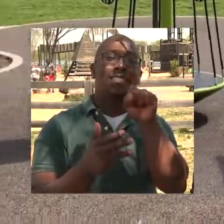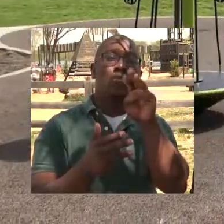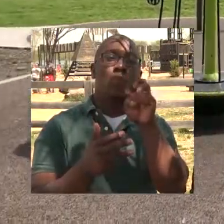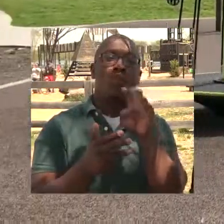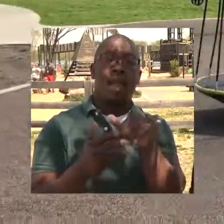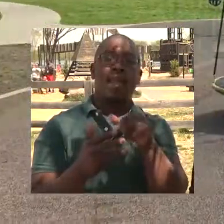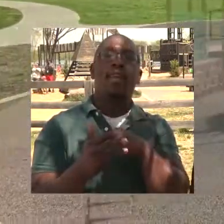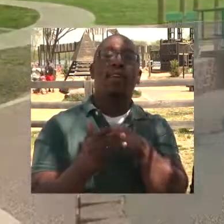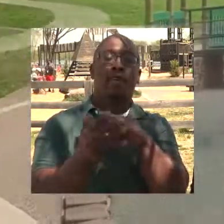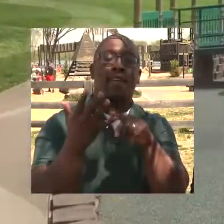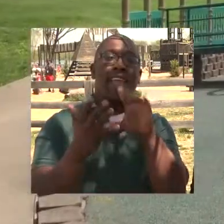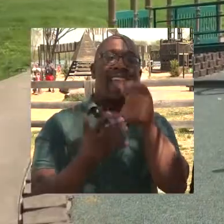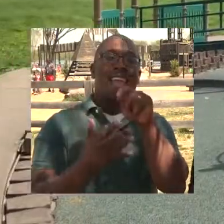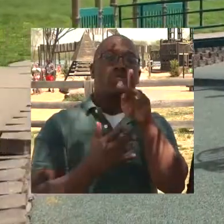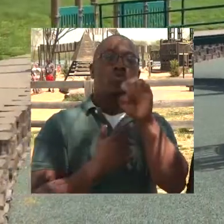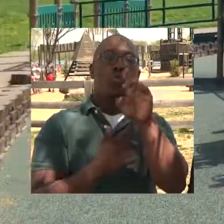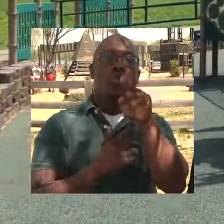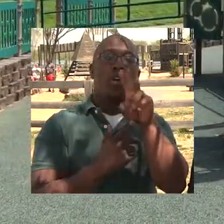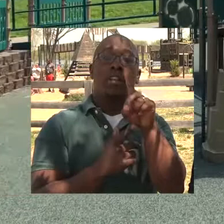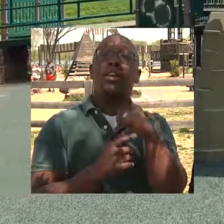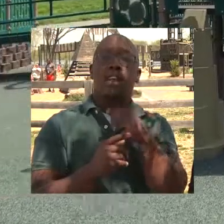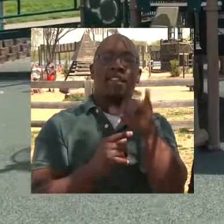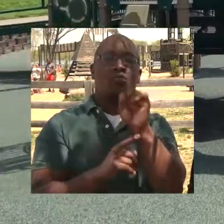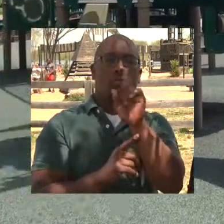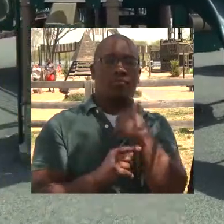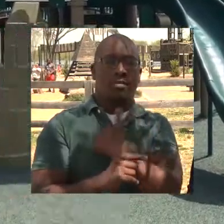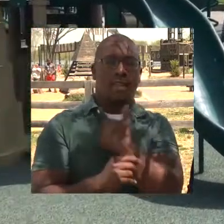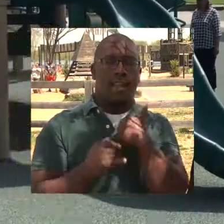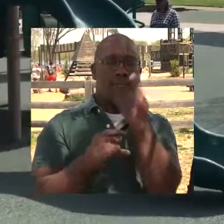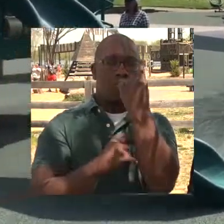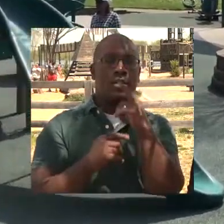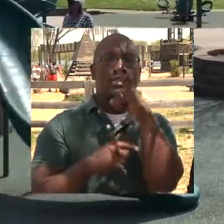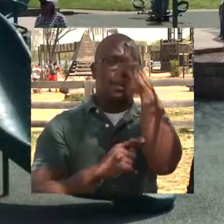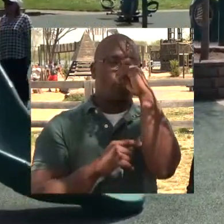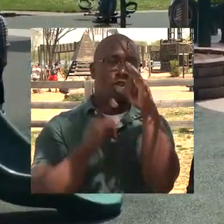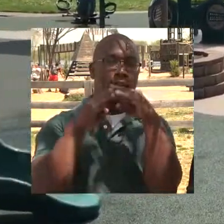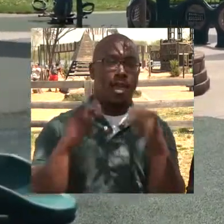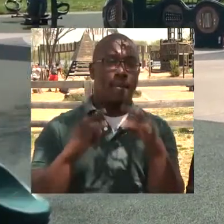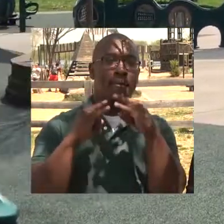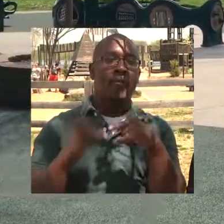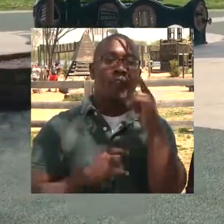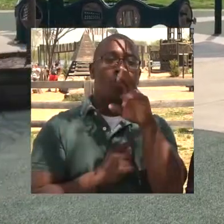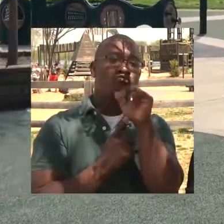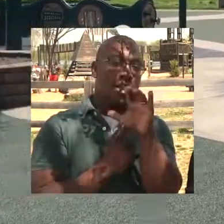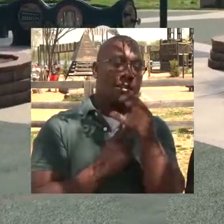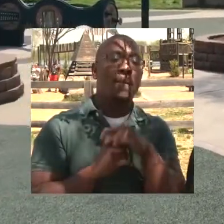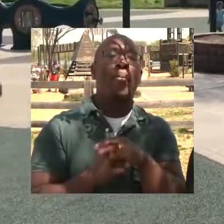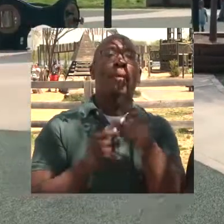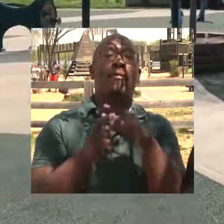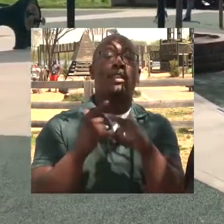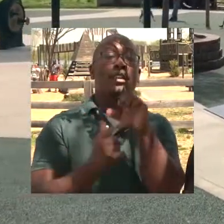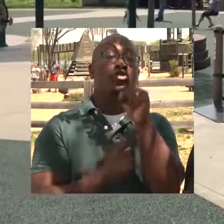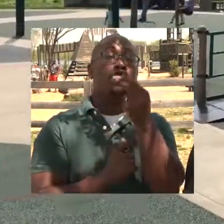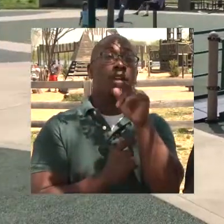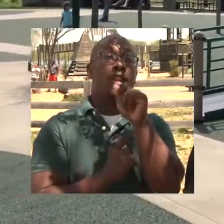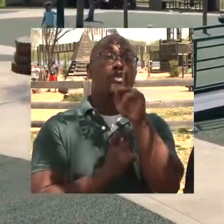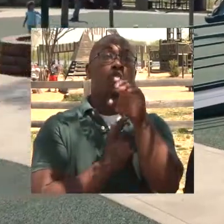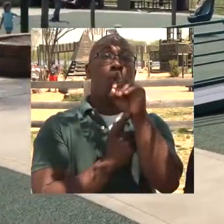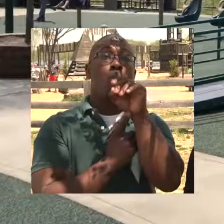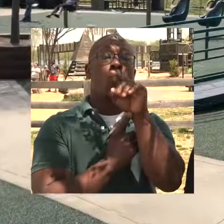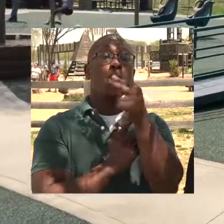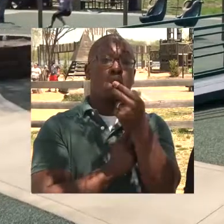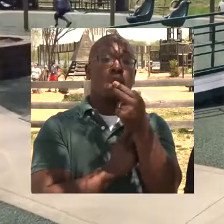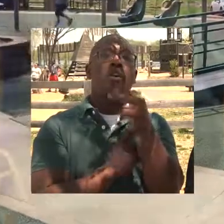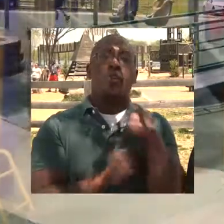of our therapeutic recreation summer camps, and Shillitoe Park is up and coming. So we're gonna be bringing new, improved